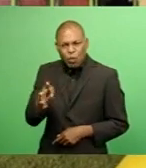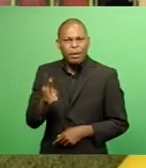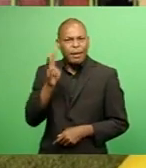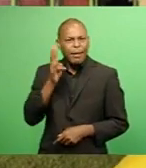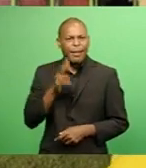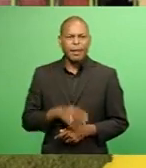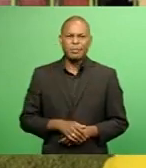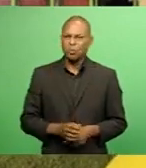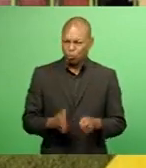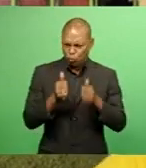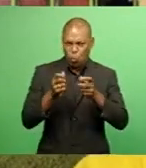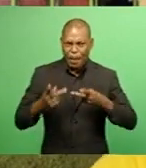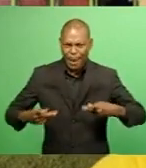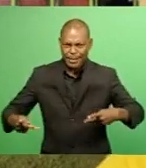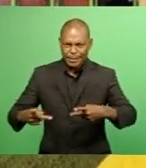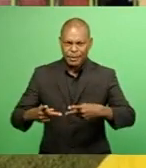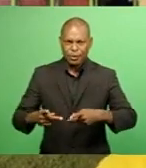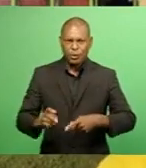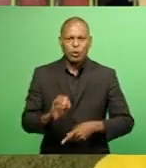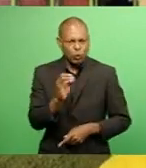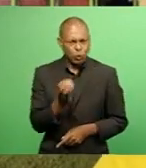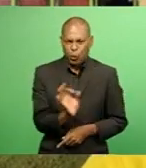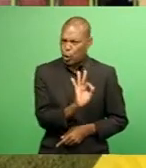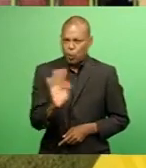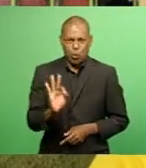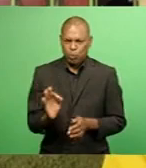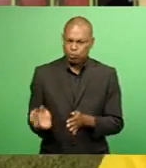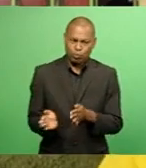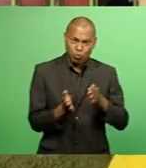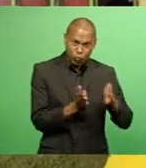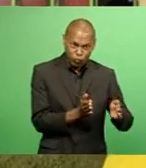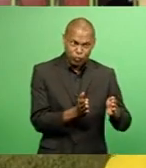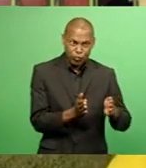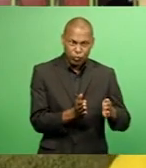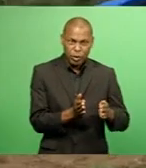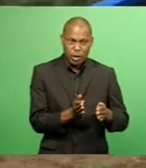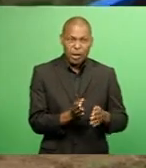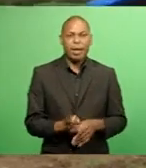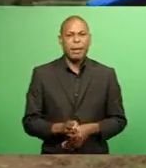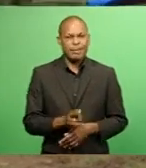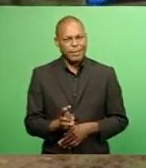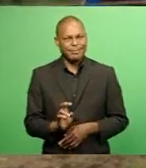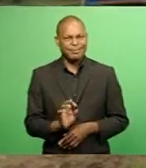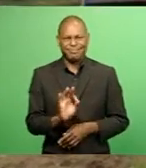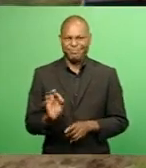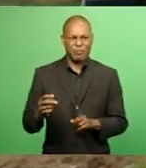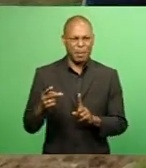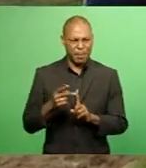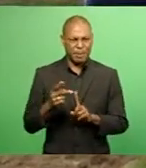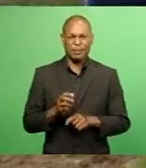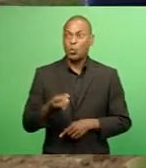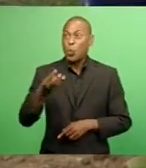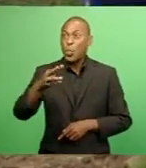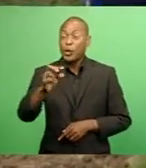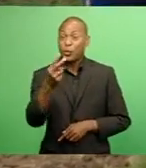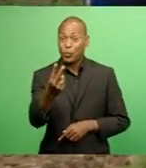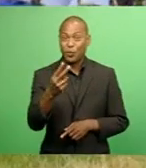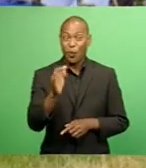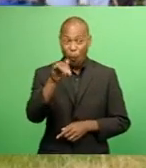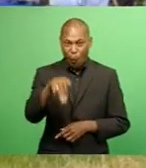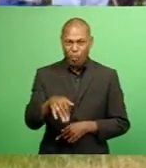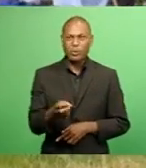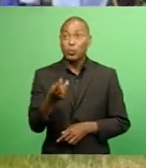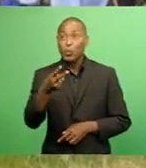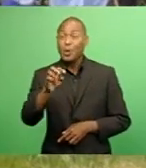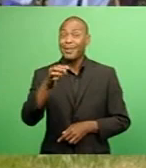site so that they don't move from the old site to a new site and they have more problems. So there were 32 homes in the village.